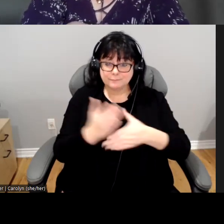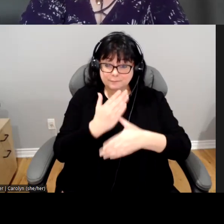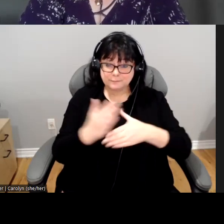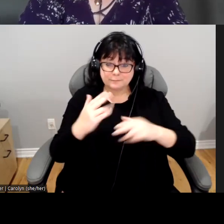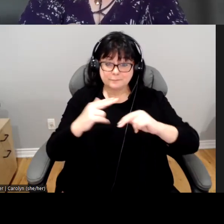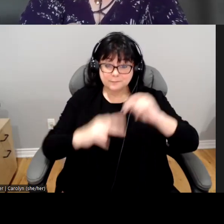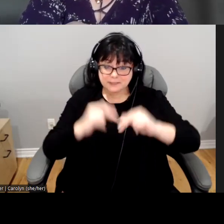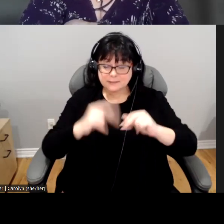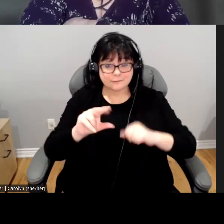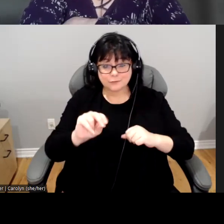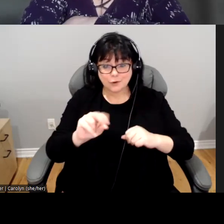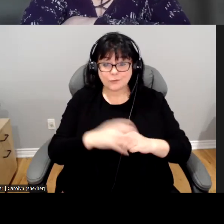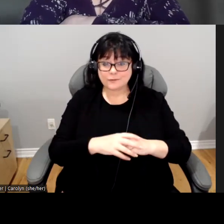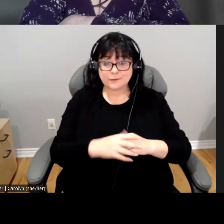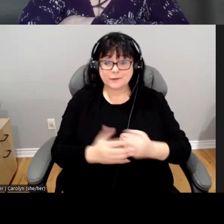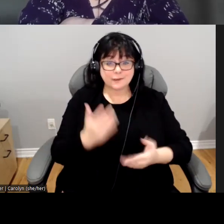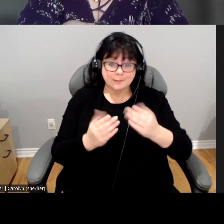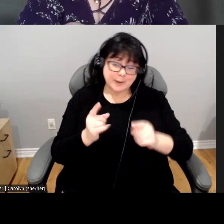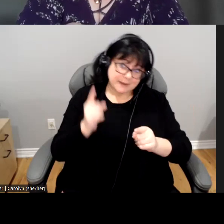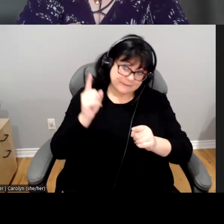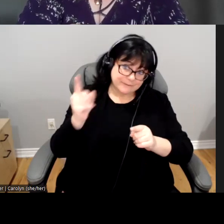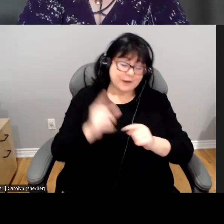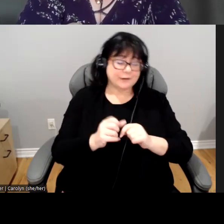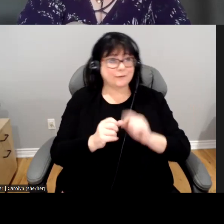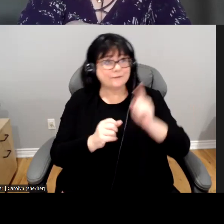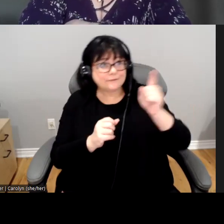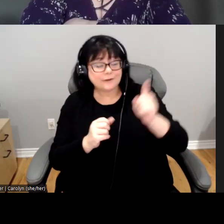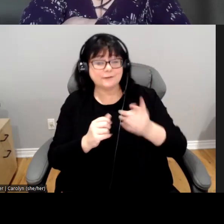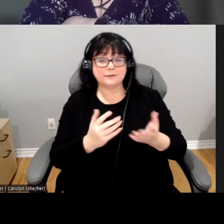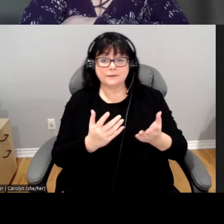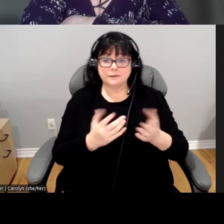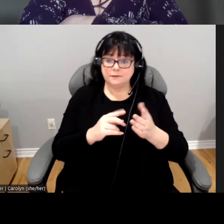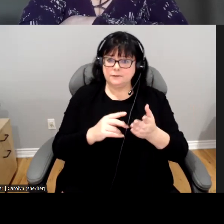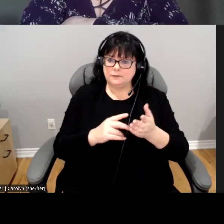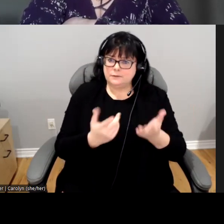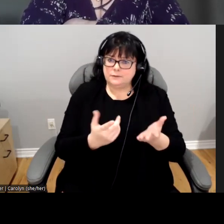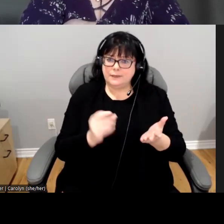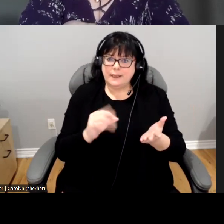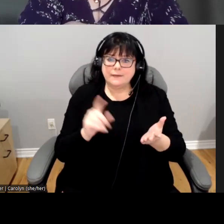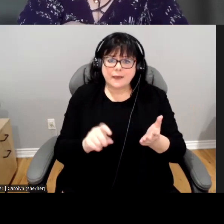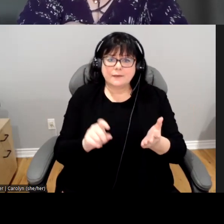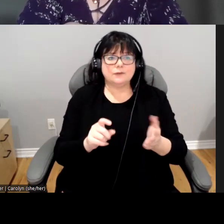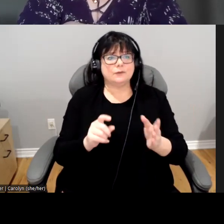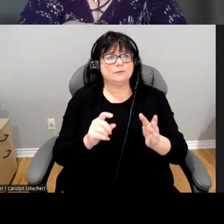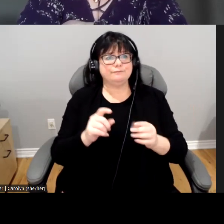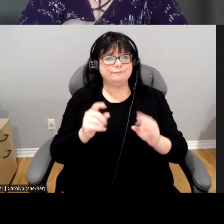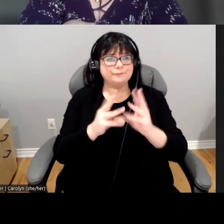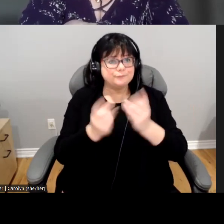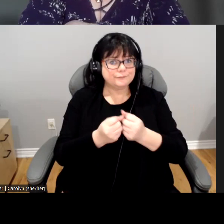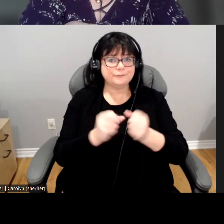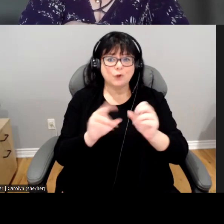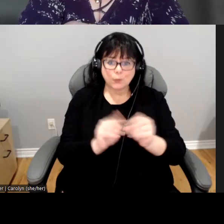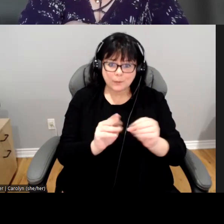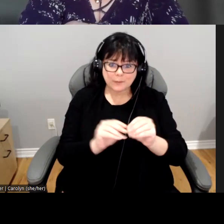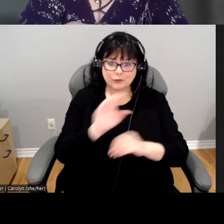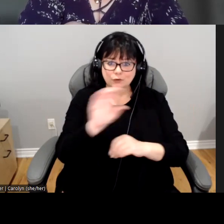know, 30 kilometers away. So how do you be purposeful if it's by Zoom or by, you know, digital means? The reality